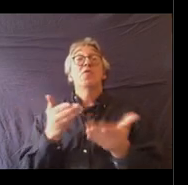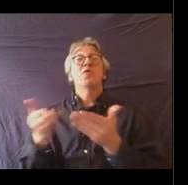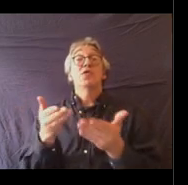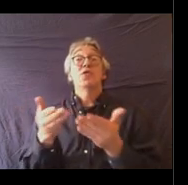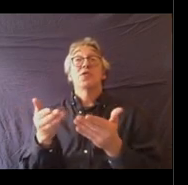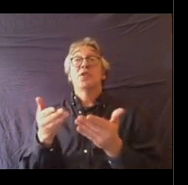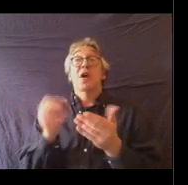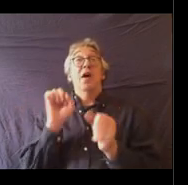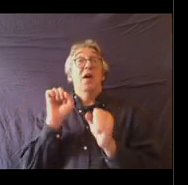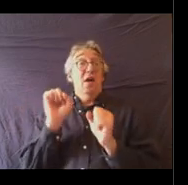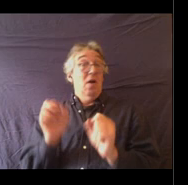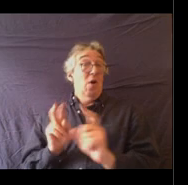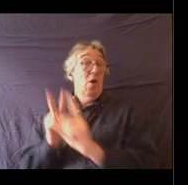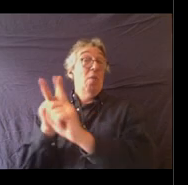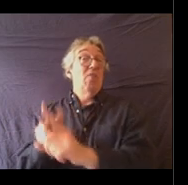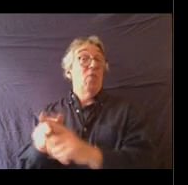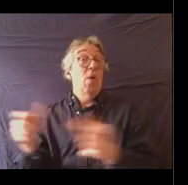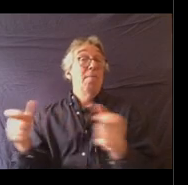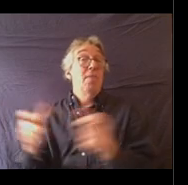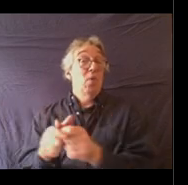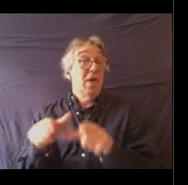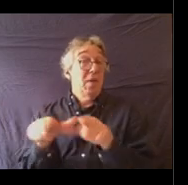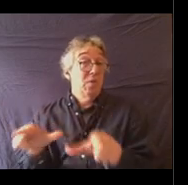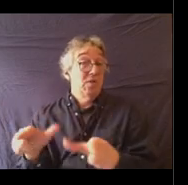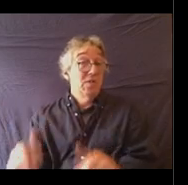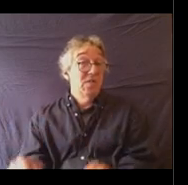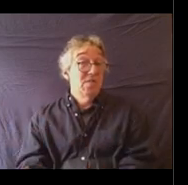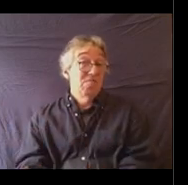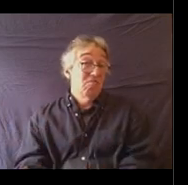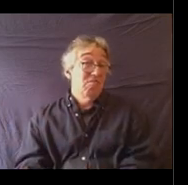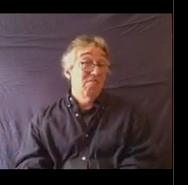to minority languages by having